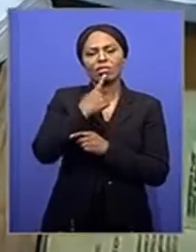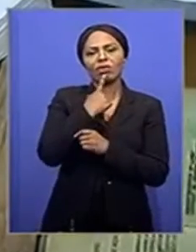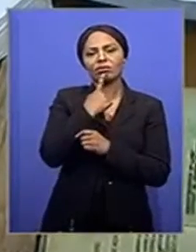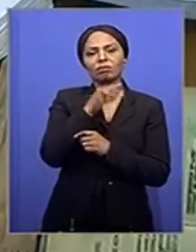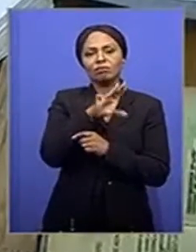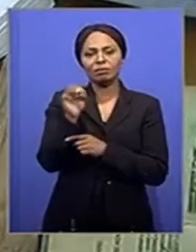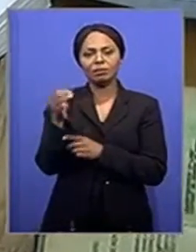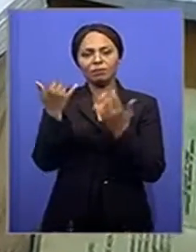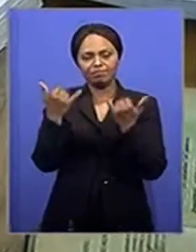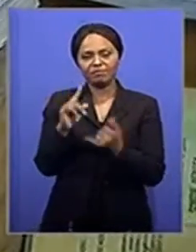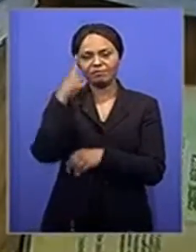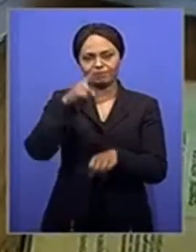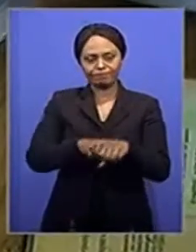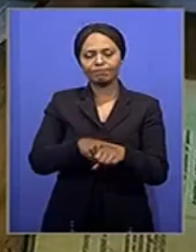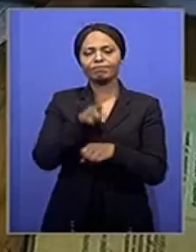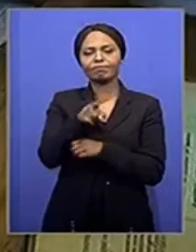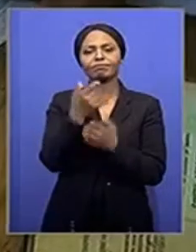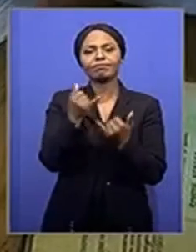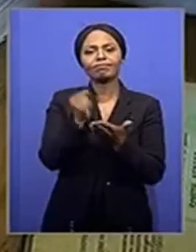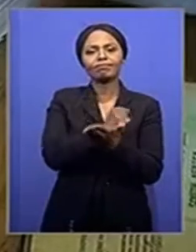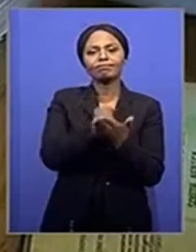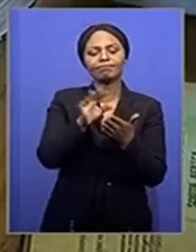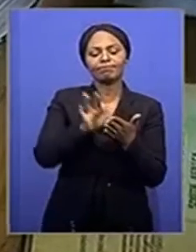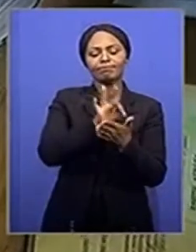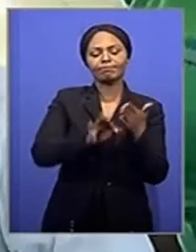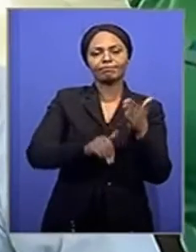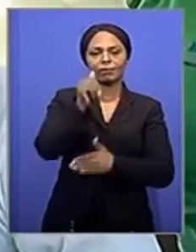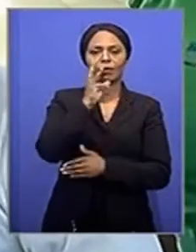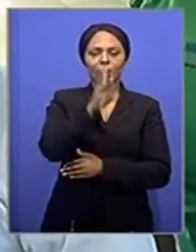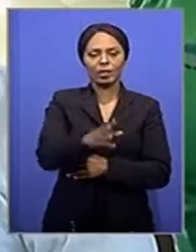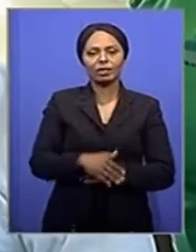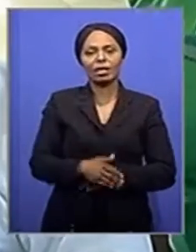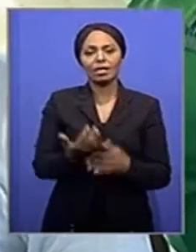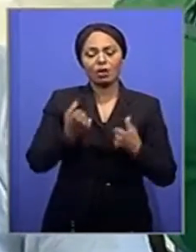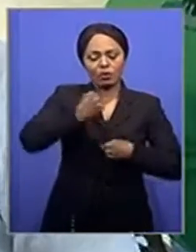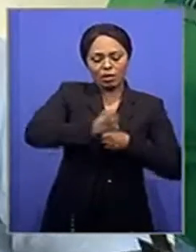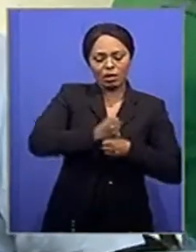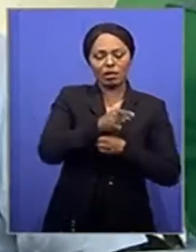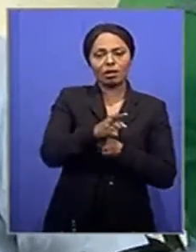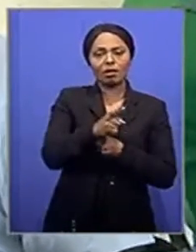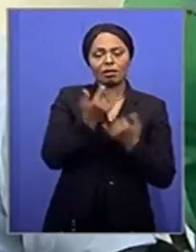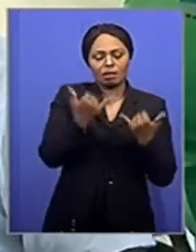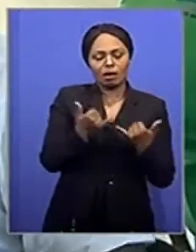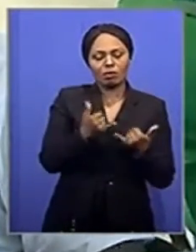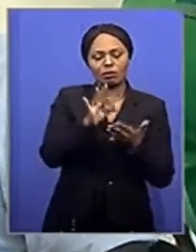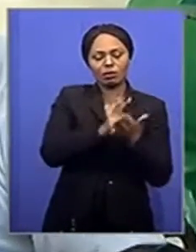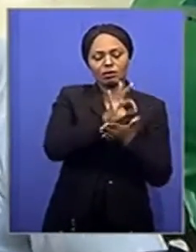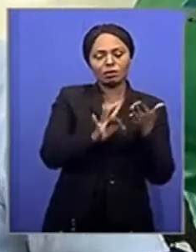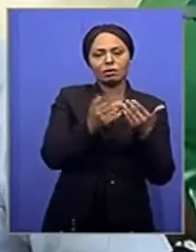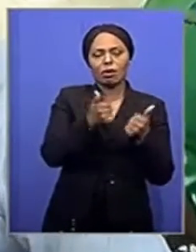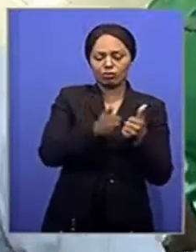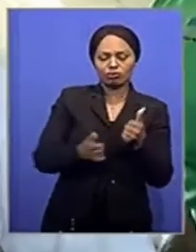ya go kgetha la mathomothomo lenyaga. Dikgetho tša lenyaga di na le bonkgetheng bao ba ikemego ba palo ya godimo